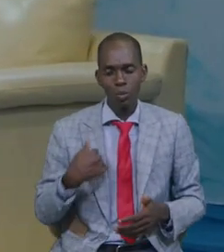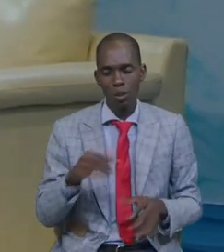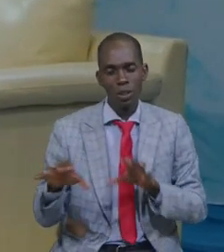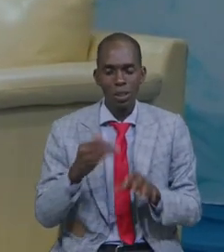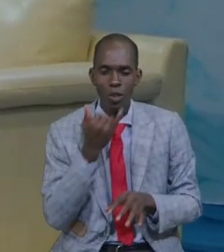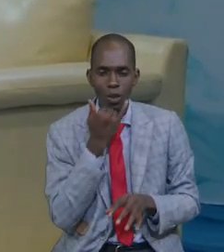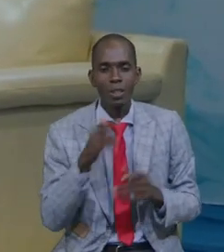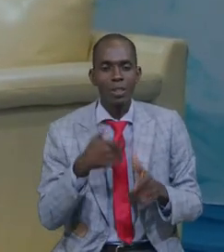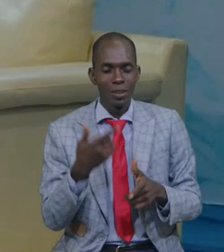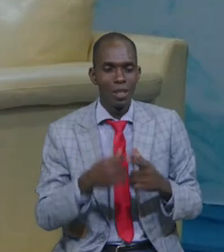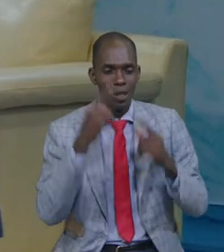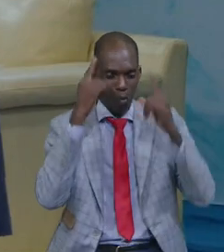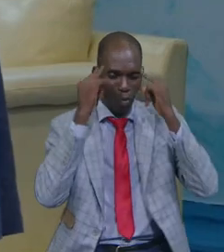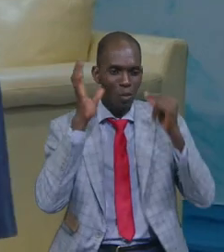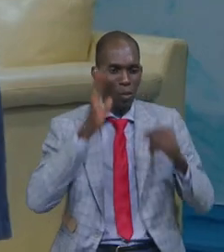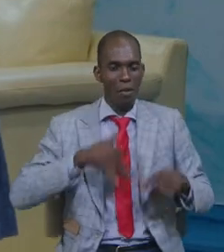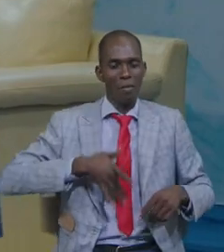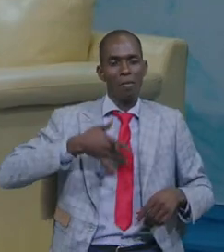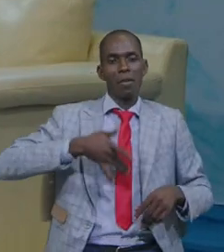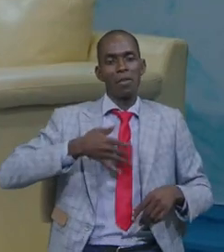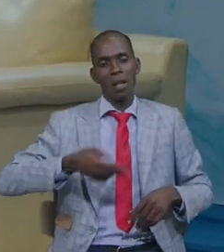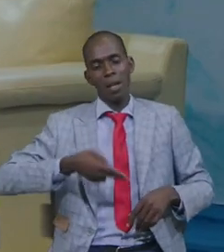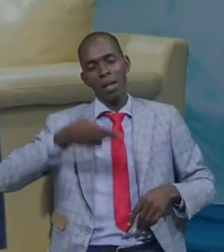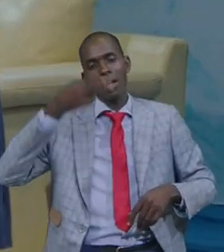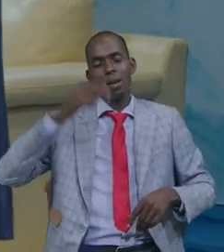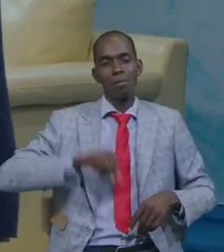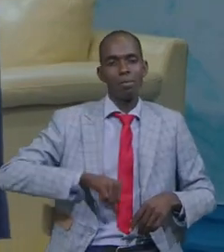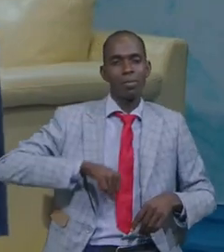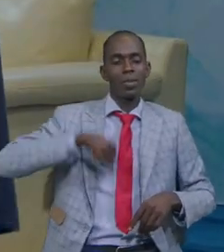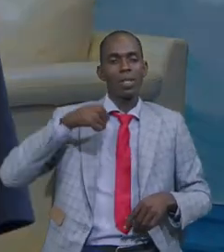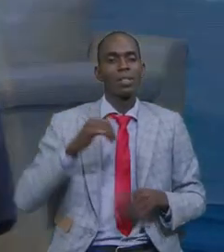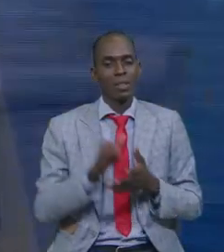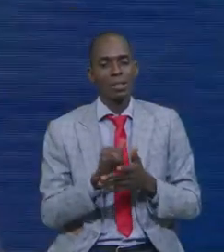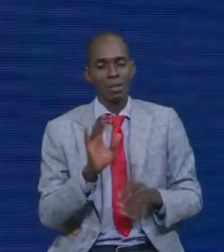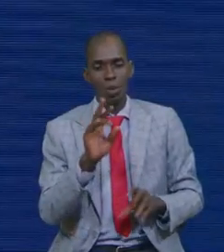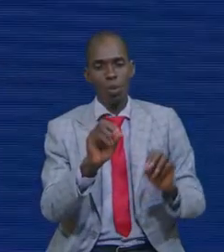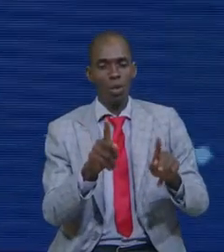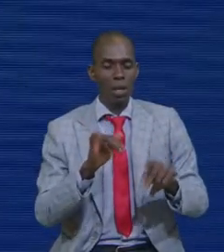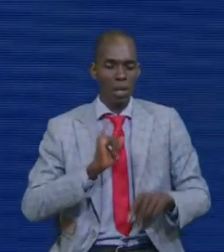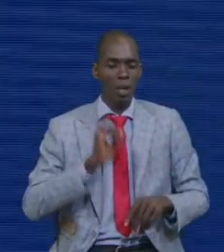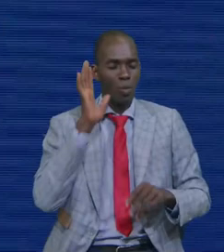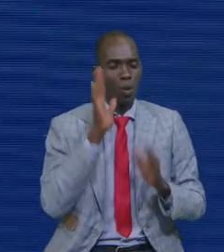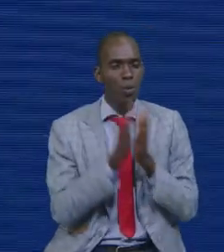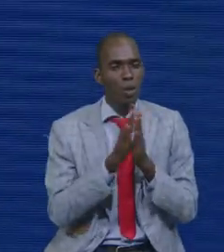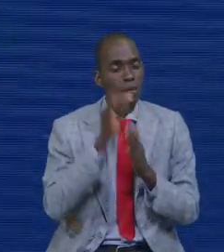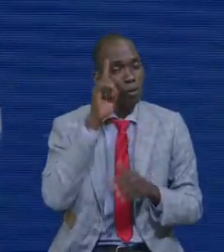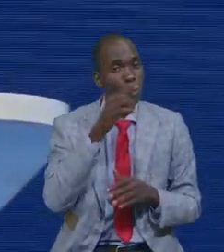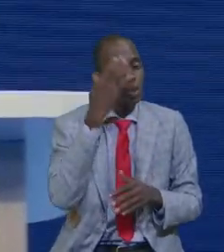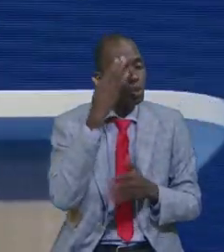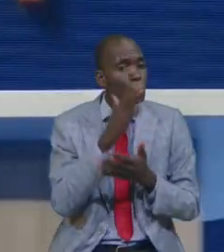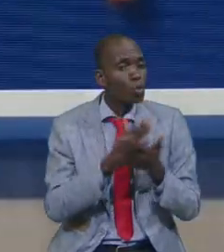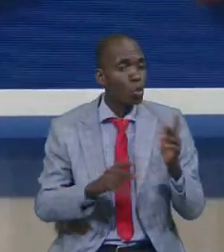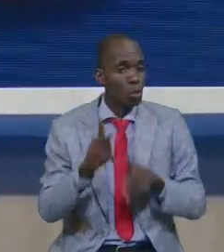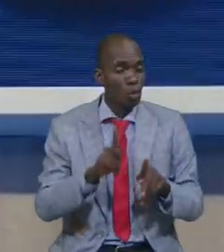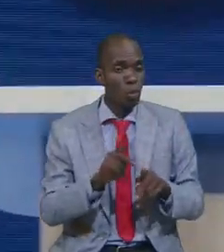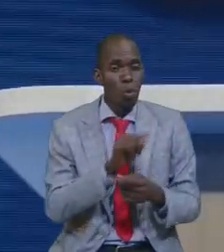I'll pray for you. They didn't say that. They were not quiet. There were some people, they know they have done evil. They know they have